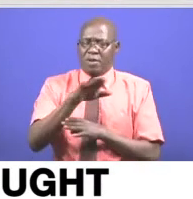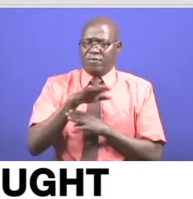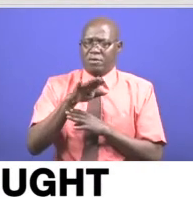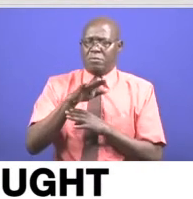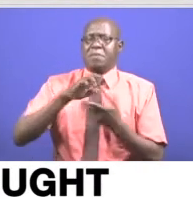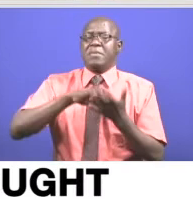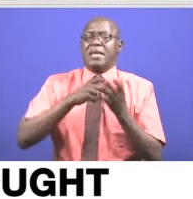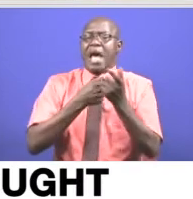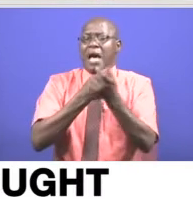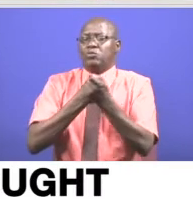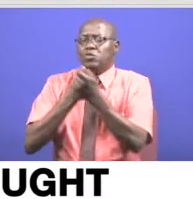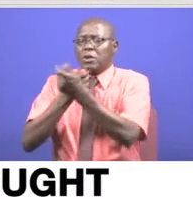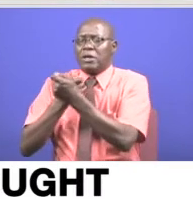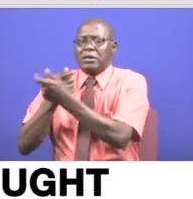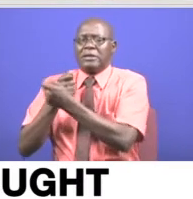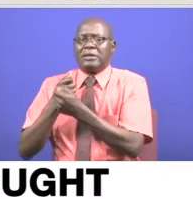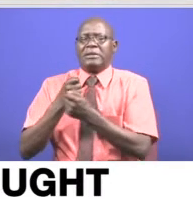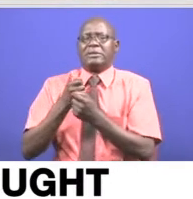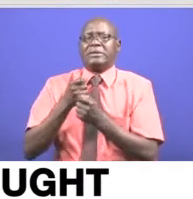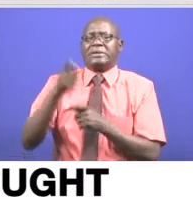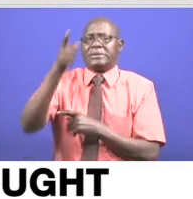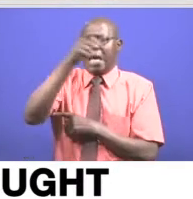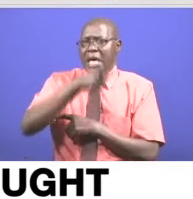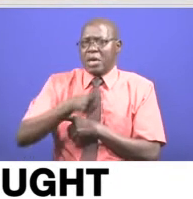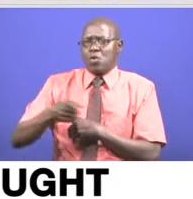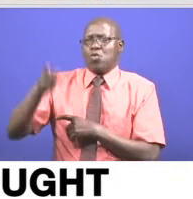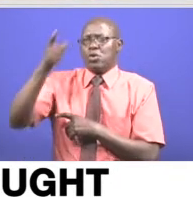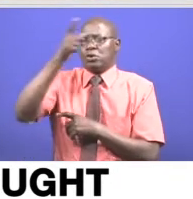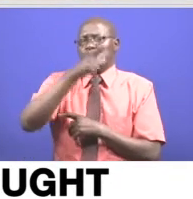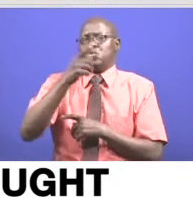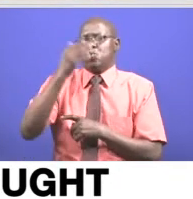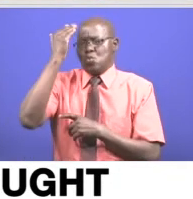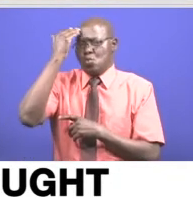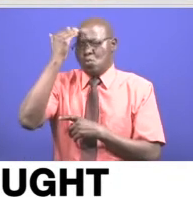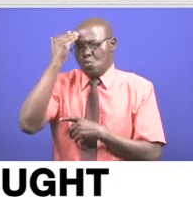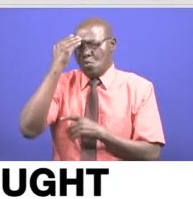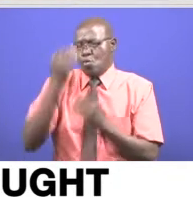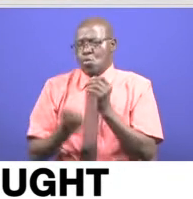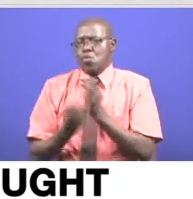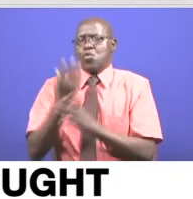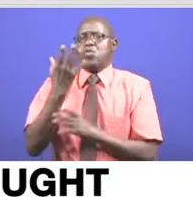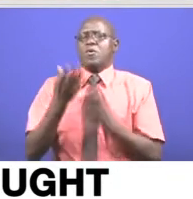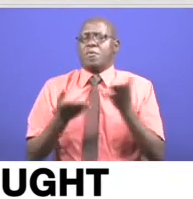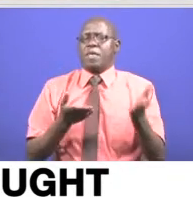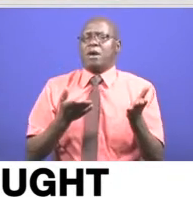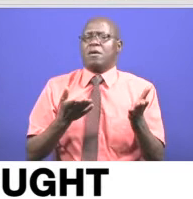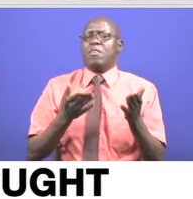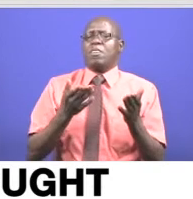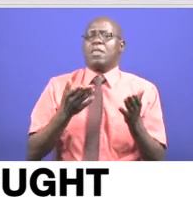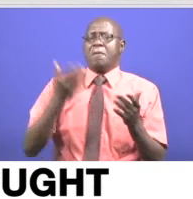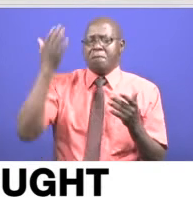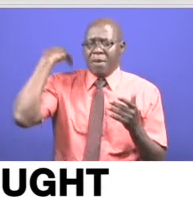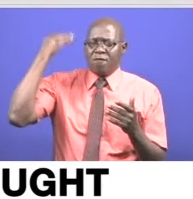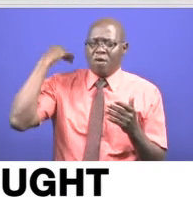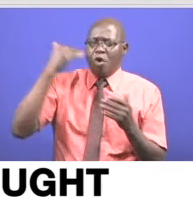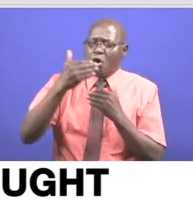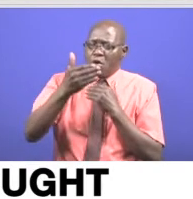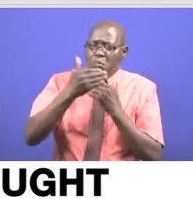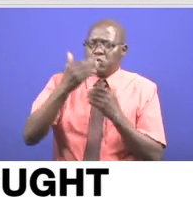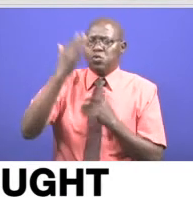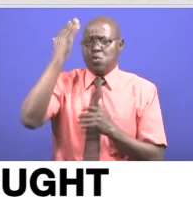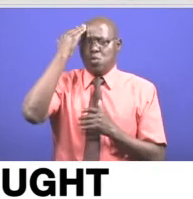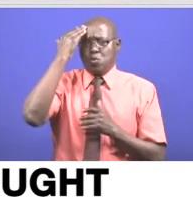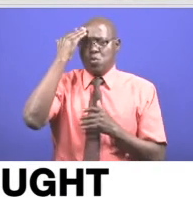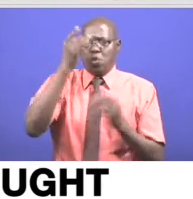attracting the cycles that you and I grew knowing. Mm-hmm. We were almost very sure that there would be long rains